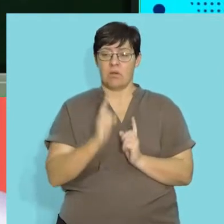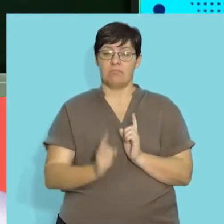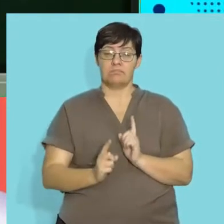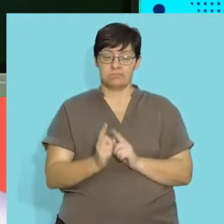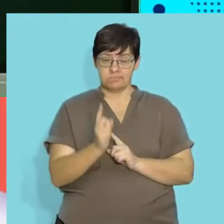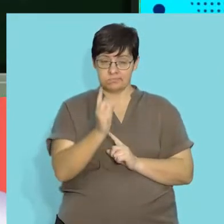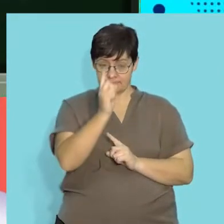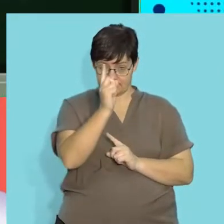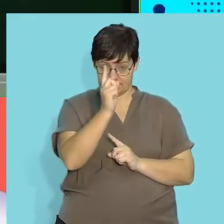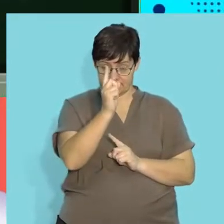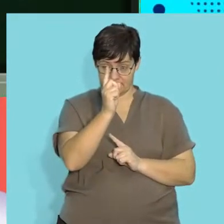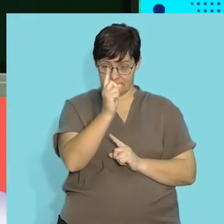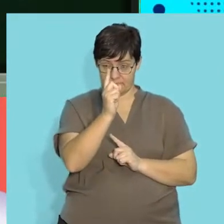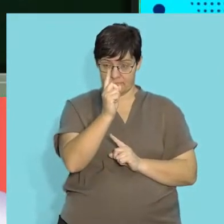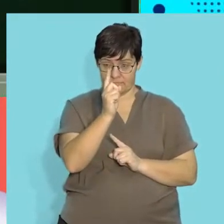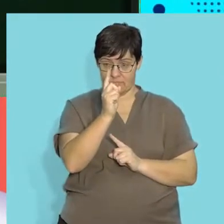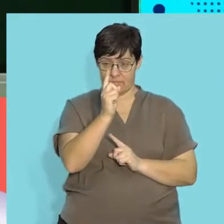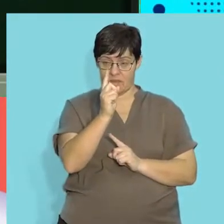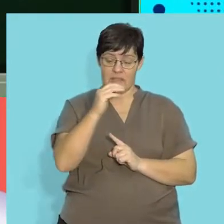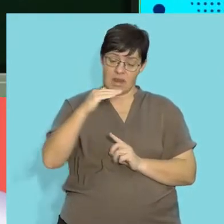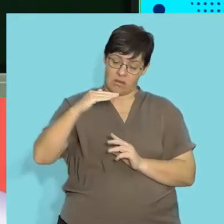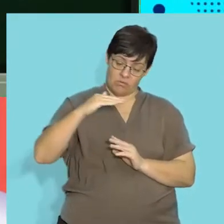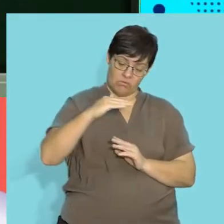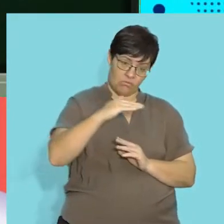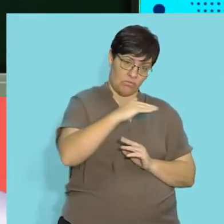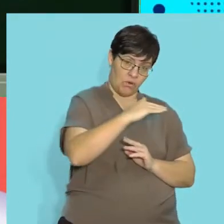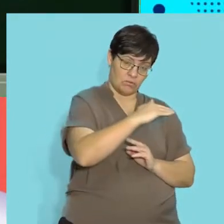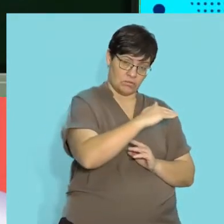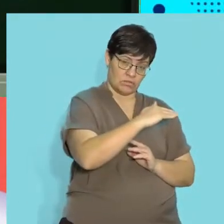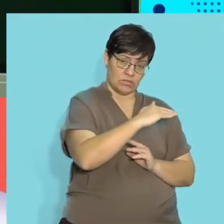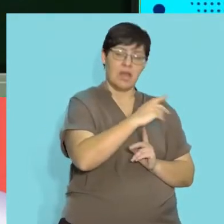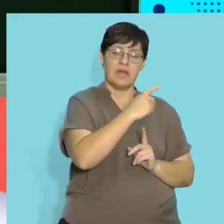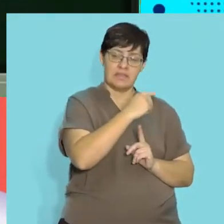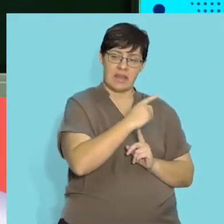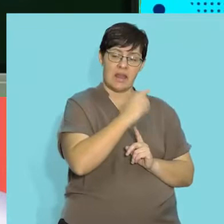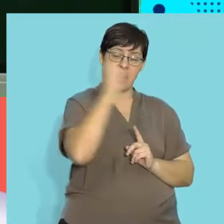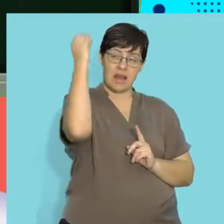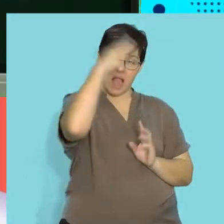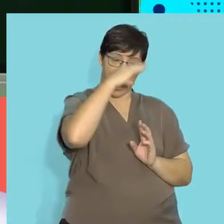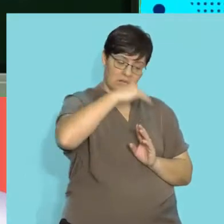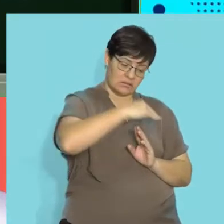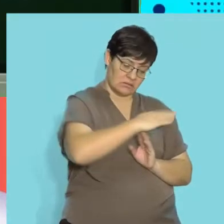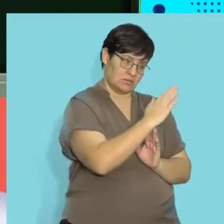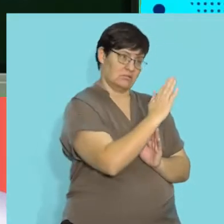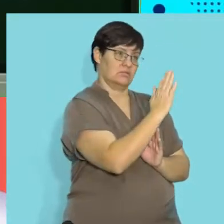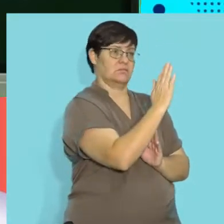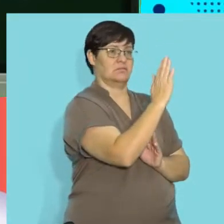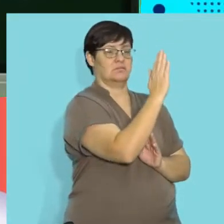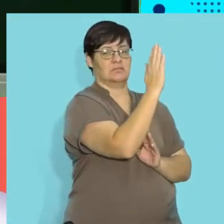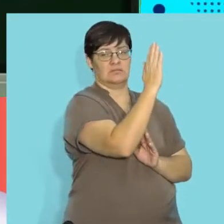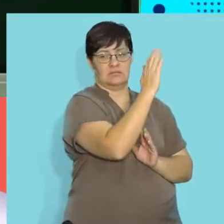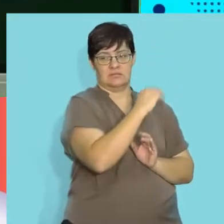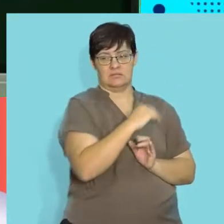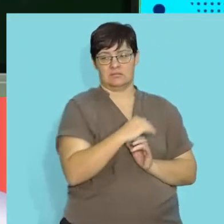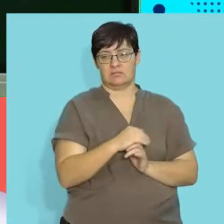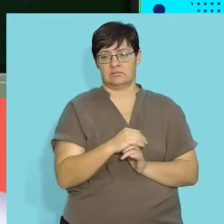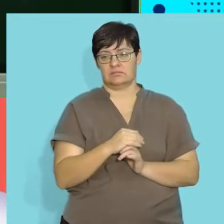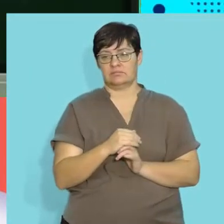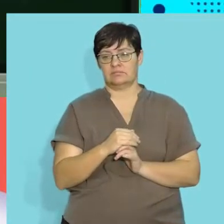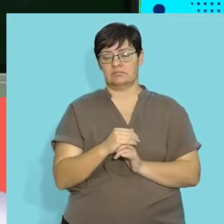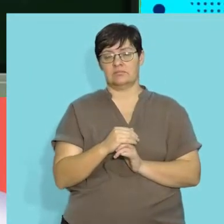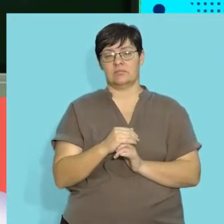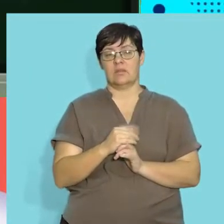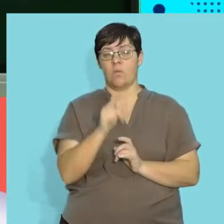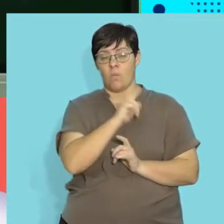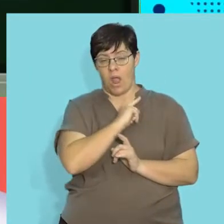growing horizontal to the ground, and then the stimulus of light changed, and you'll find that the stem